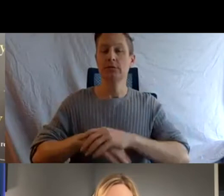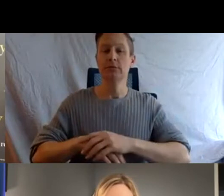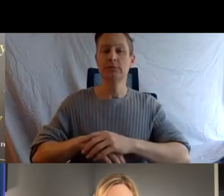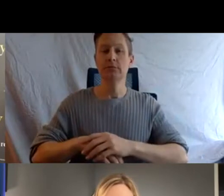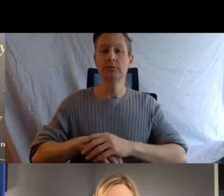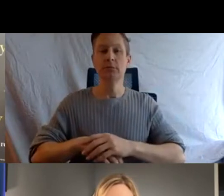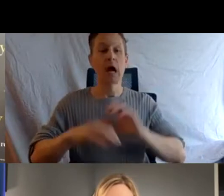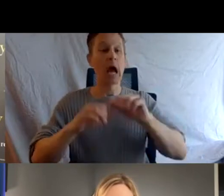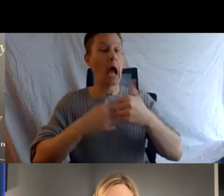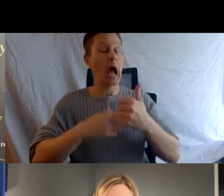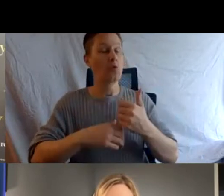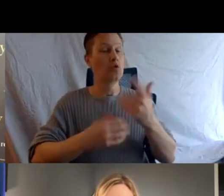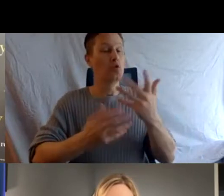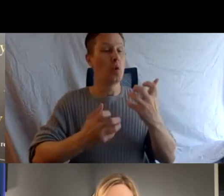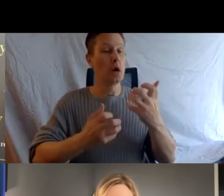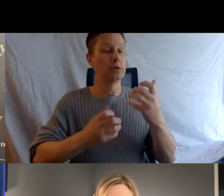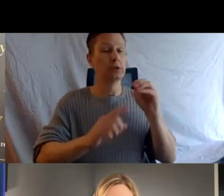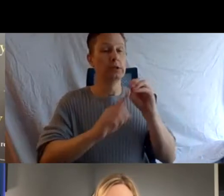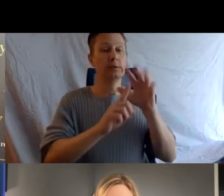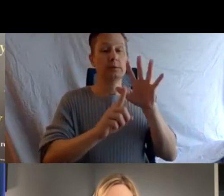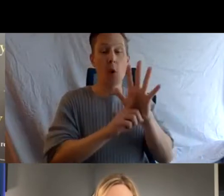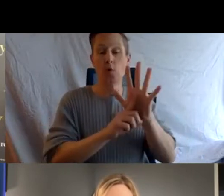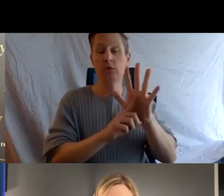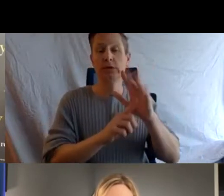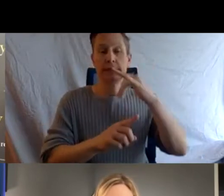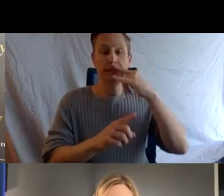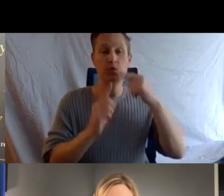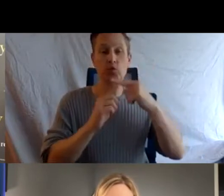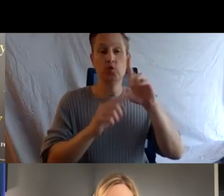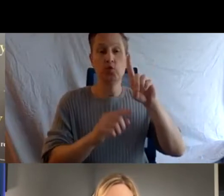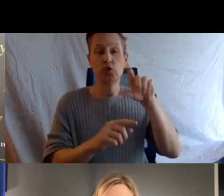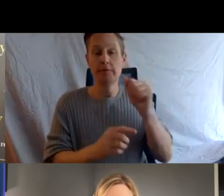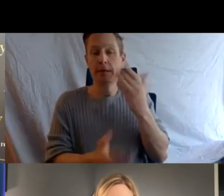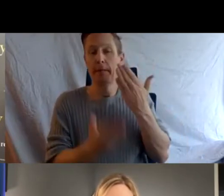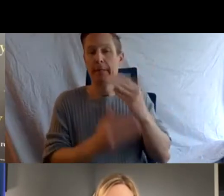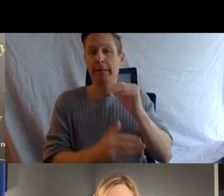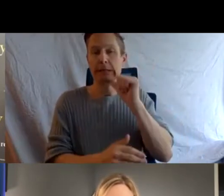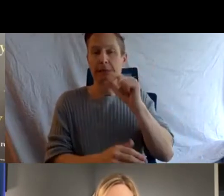are you hoping to expose kids to diversity who may not be seeking it out?